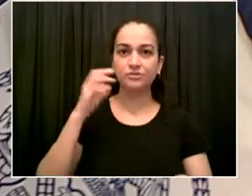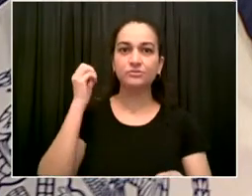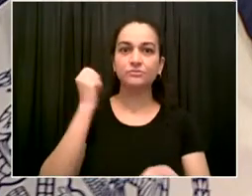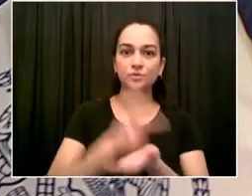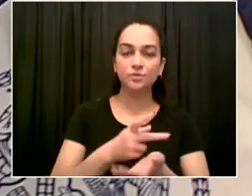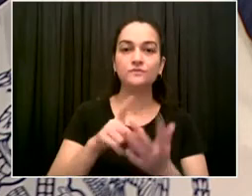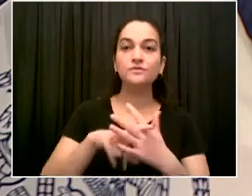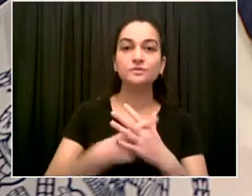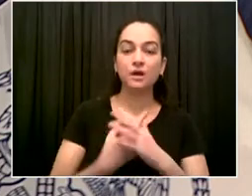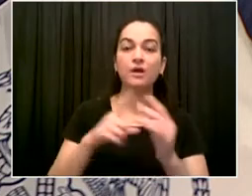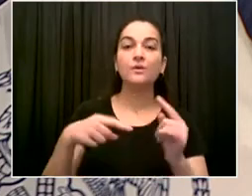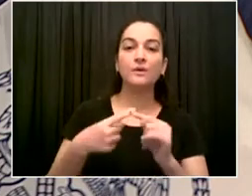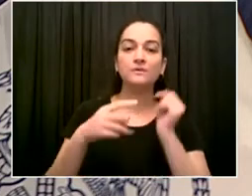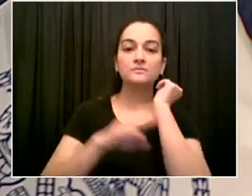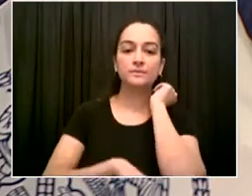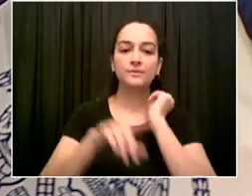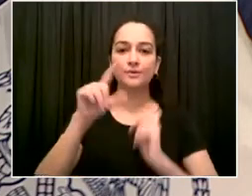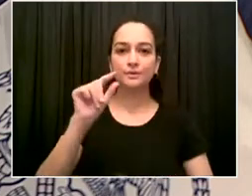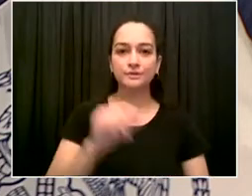from the Chief Leader.